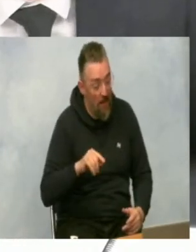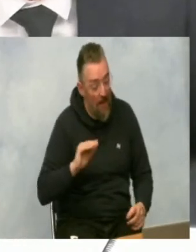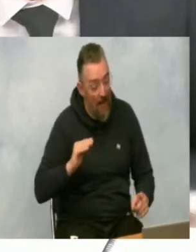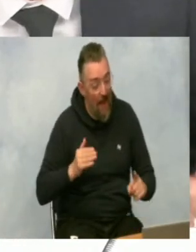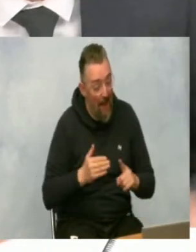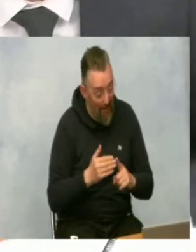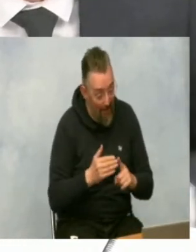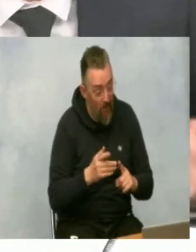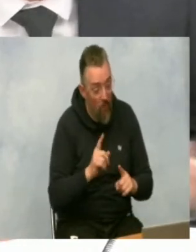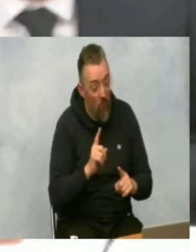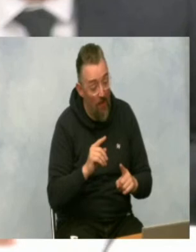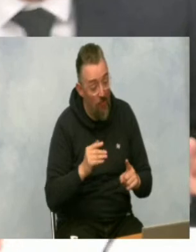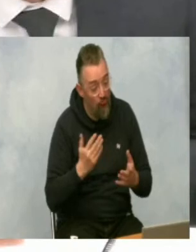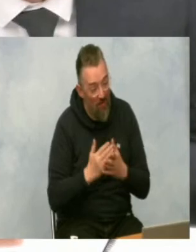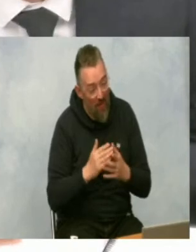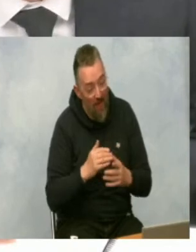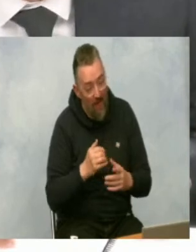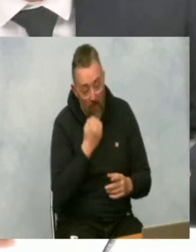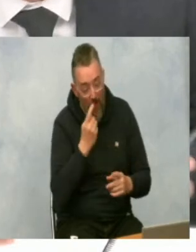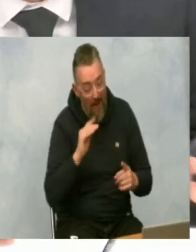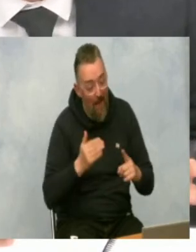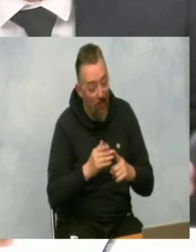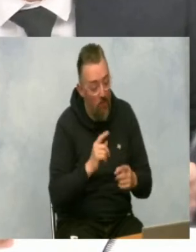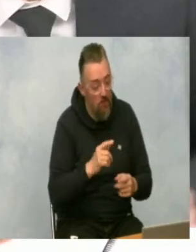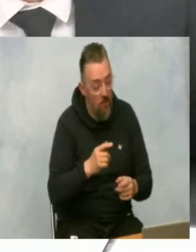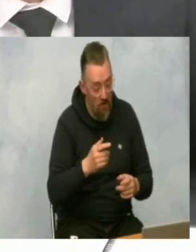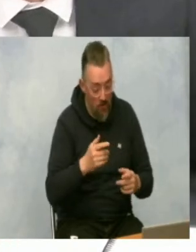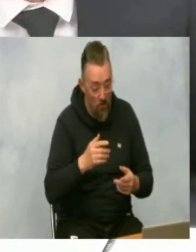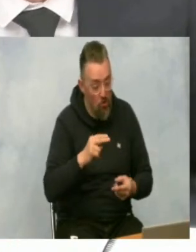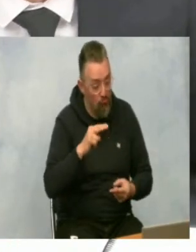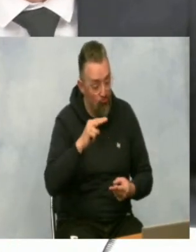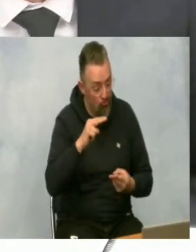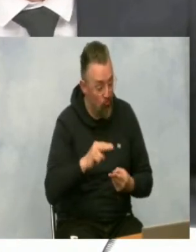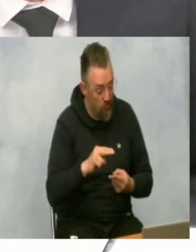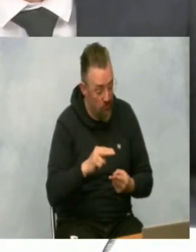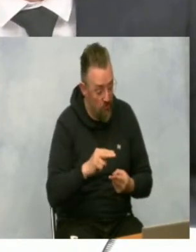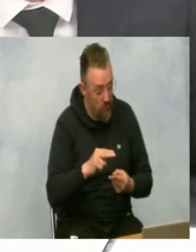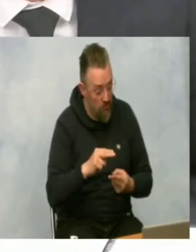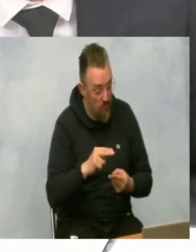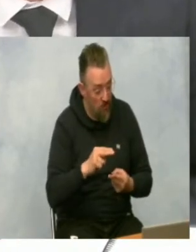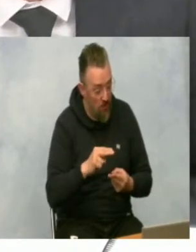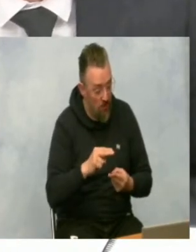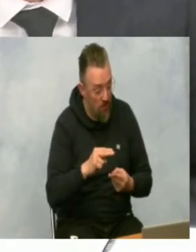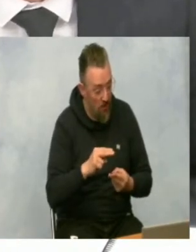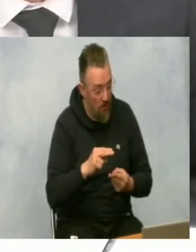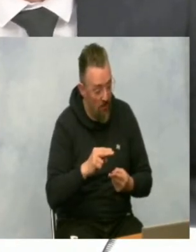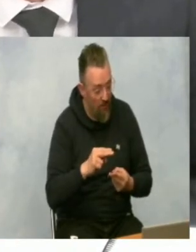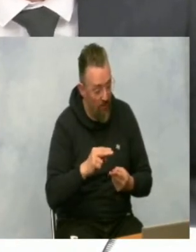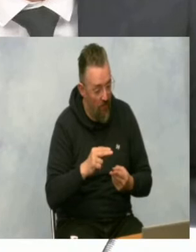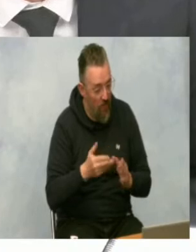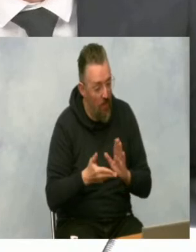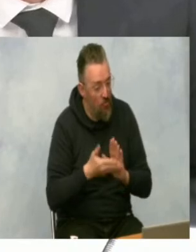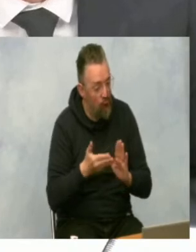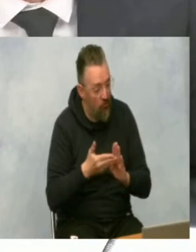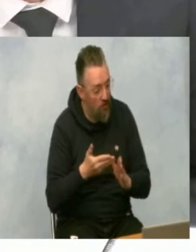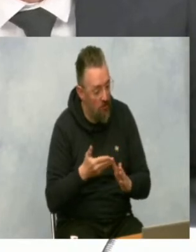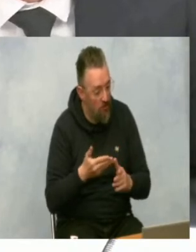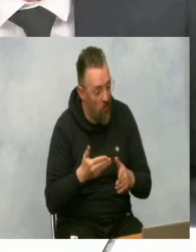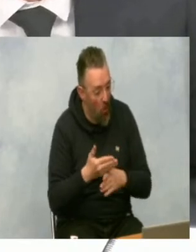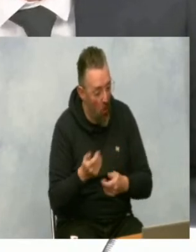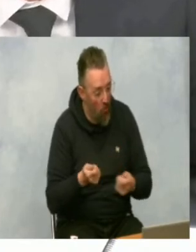well as reducing our floor print, was to relieve ourselves of the ongoing operational